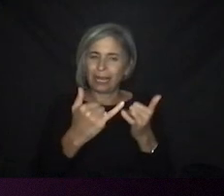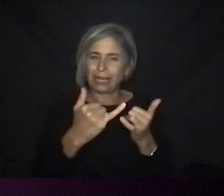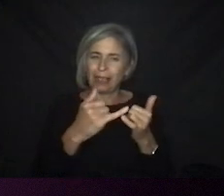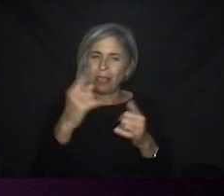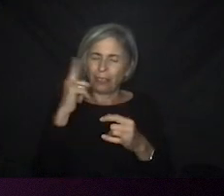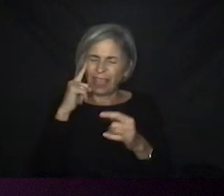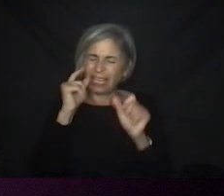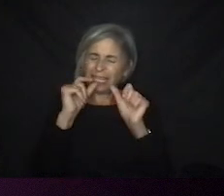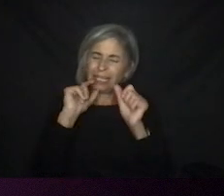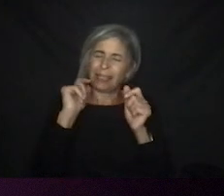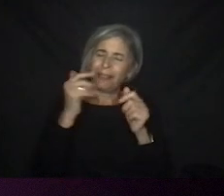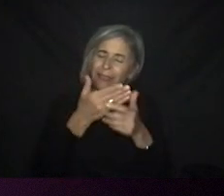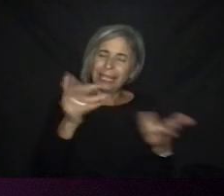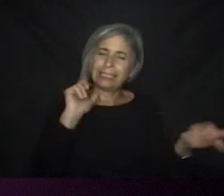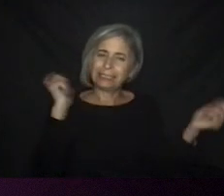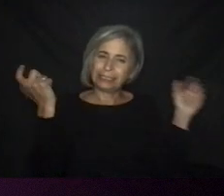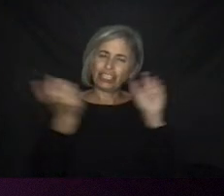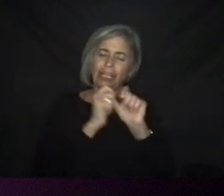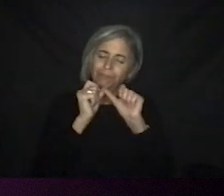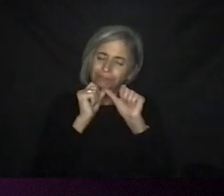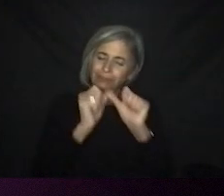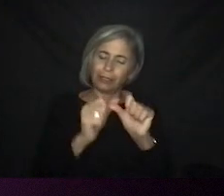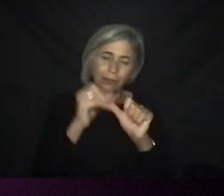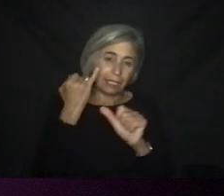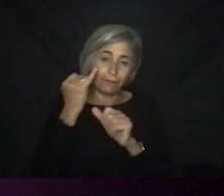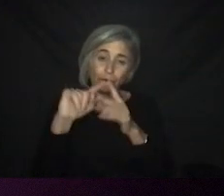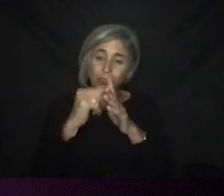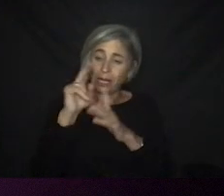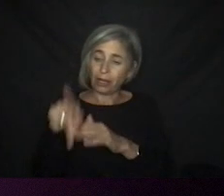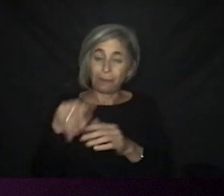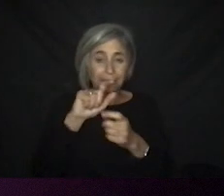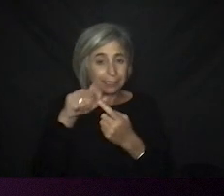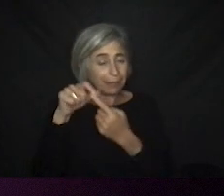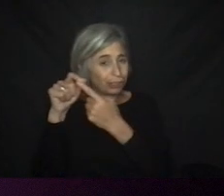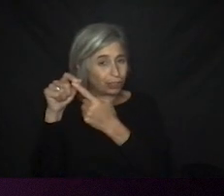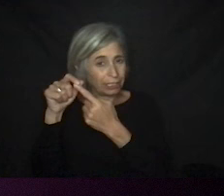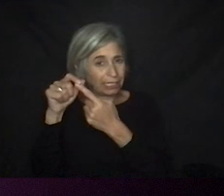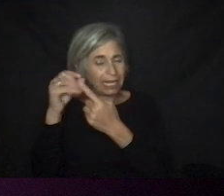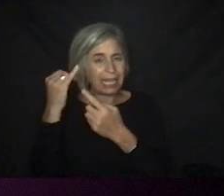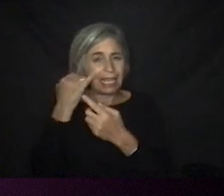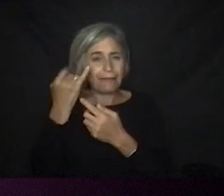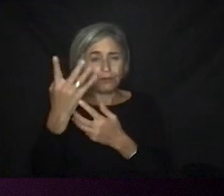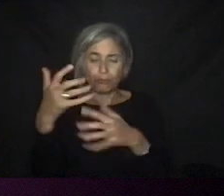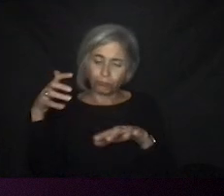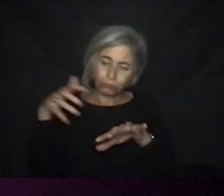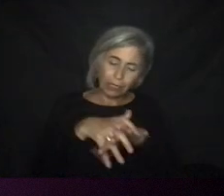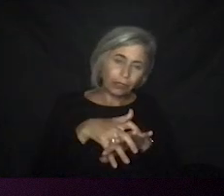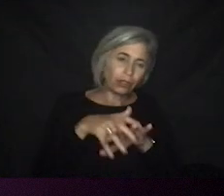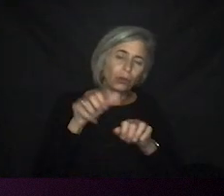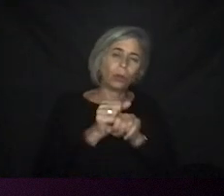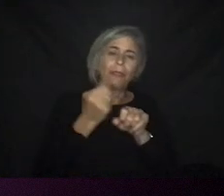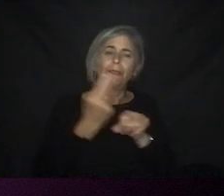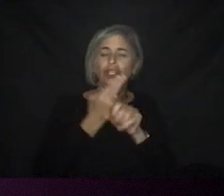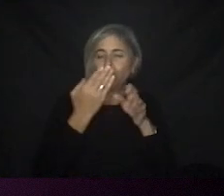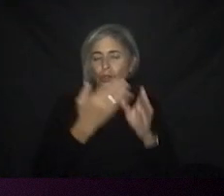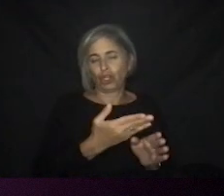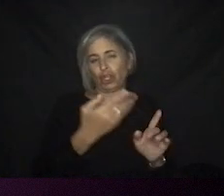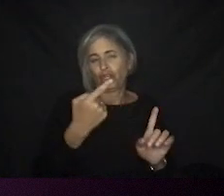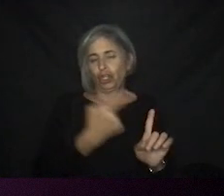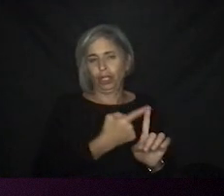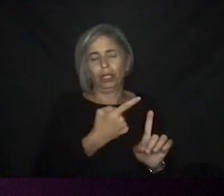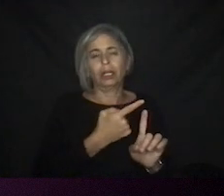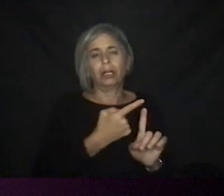things constantly change in an organization, if you're in a startup especially. But if you're anchored with the user,